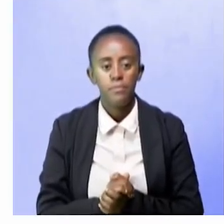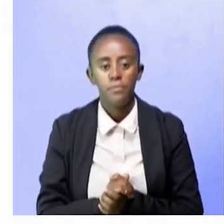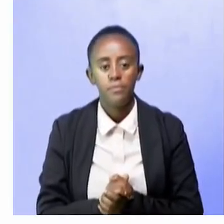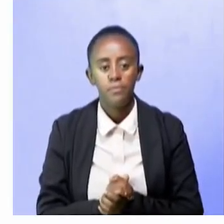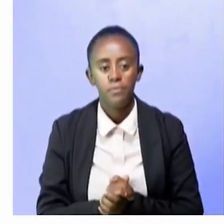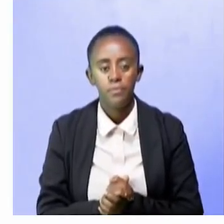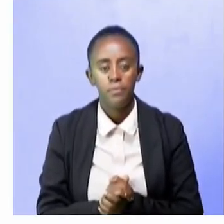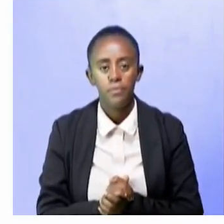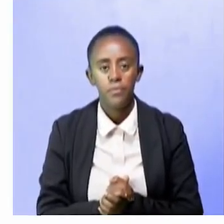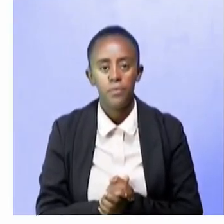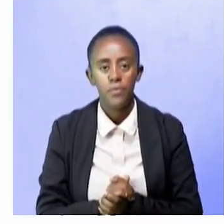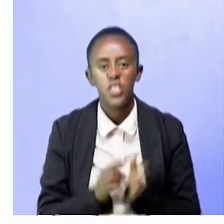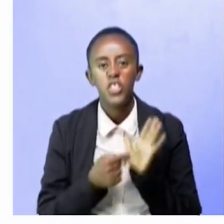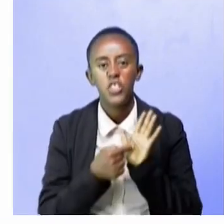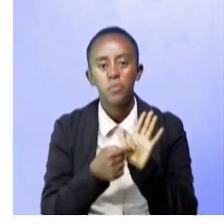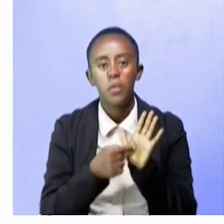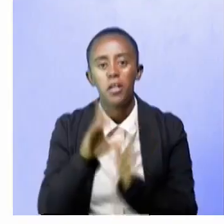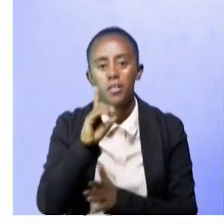Displayed.